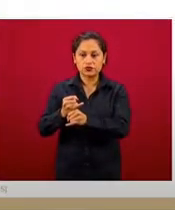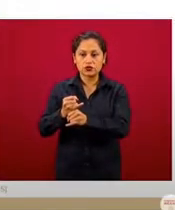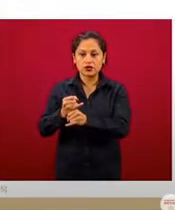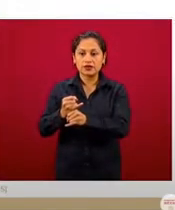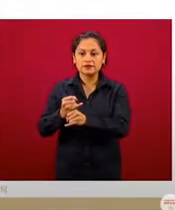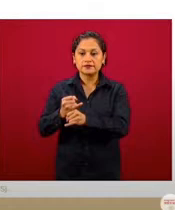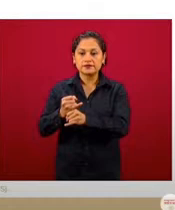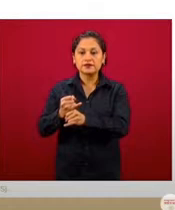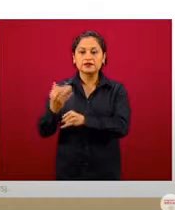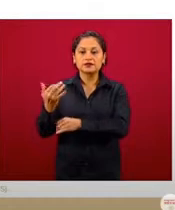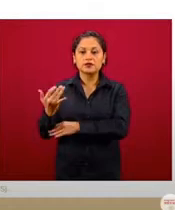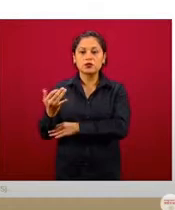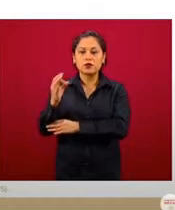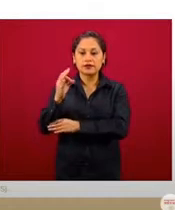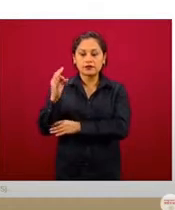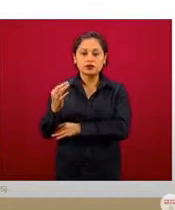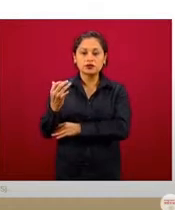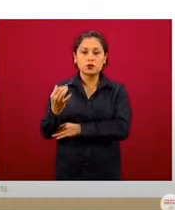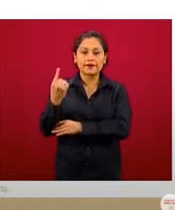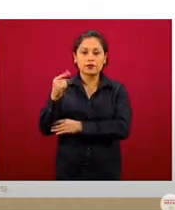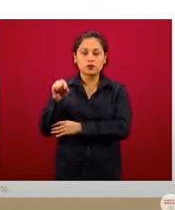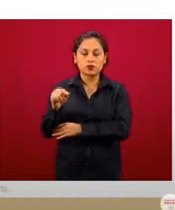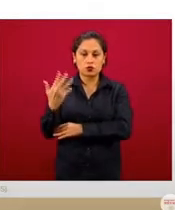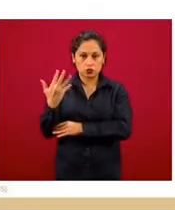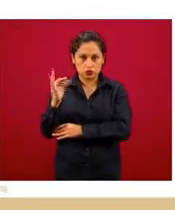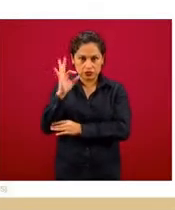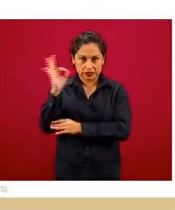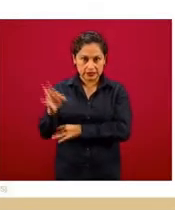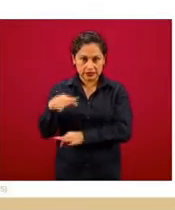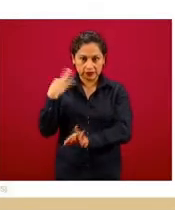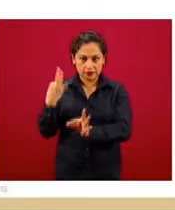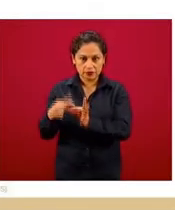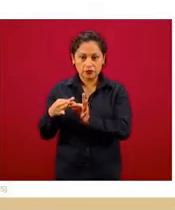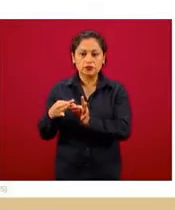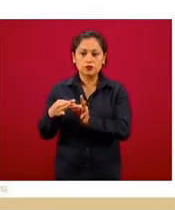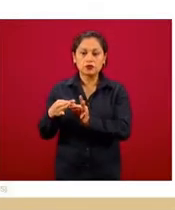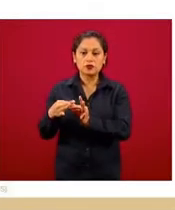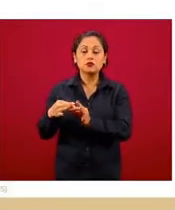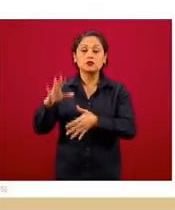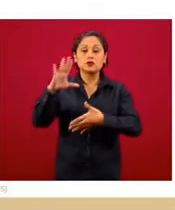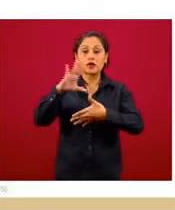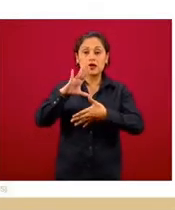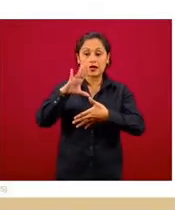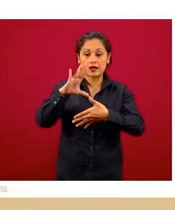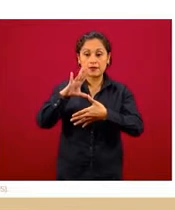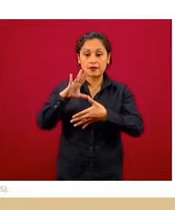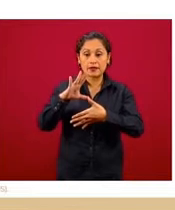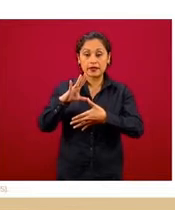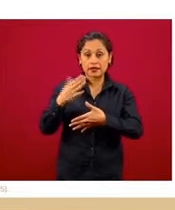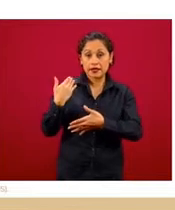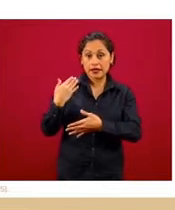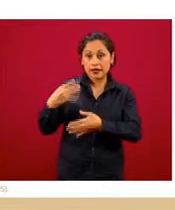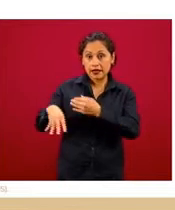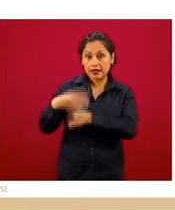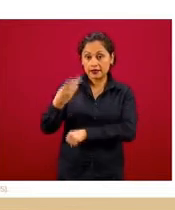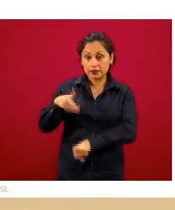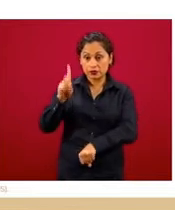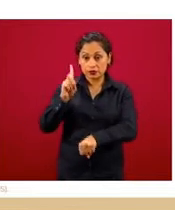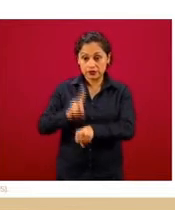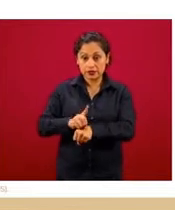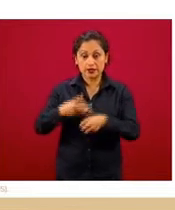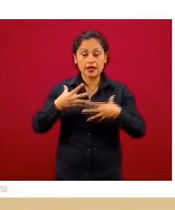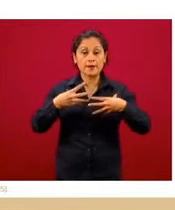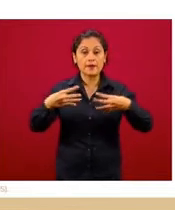which is over 50%, 51.5% exactly. The cases confirmed in the Americas in the last 14